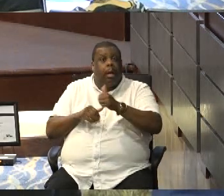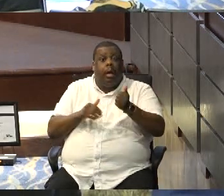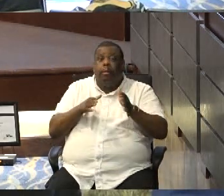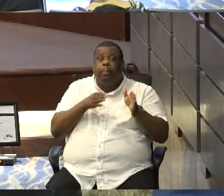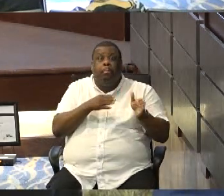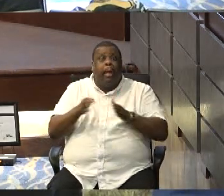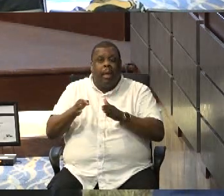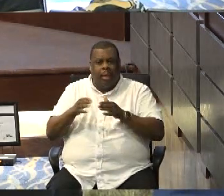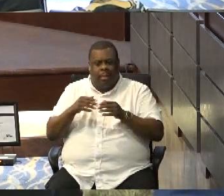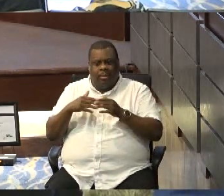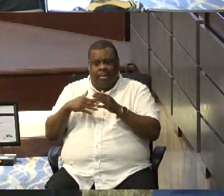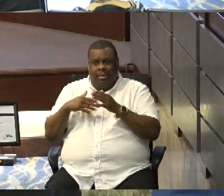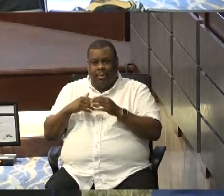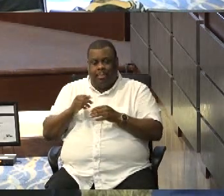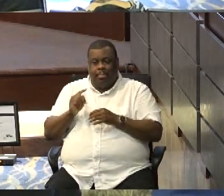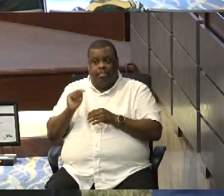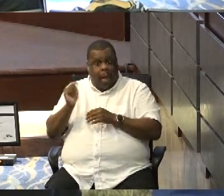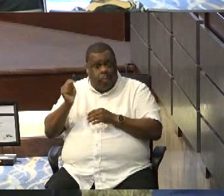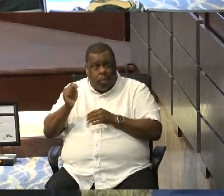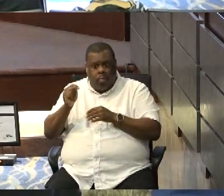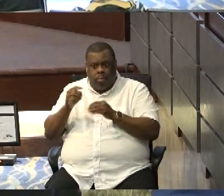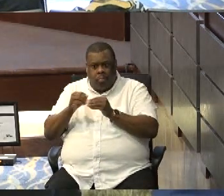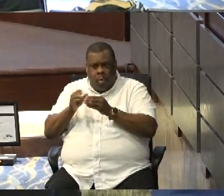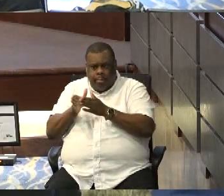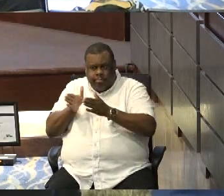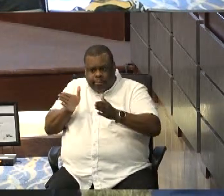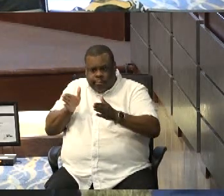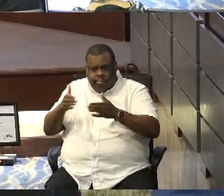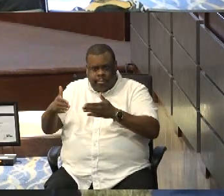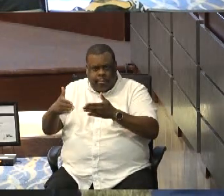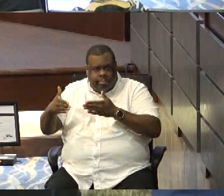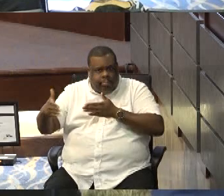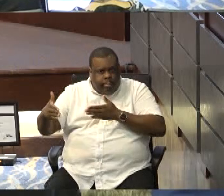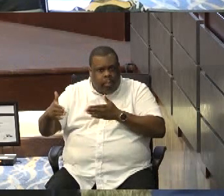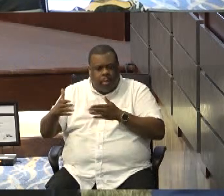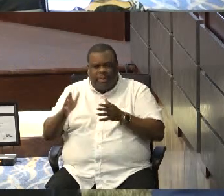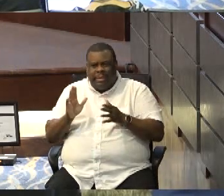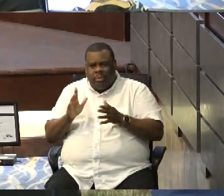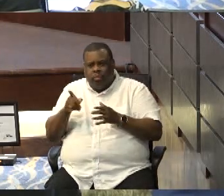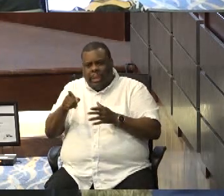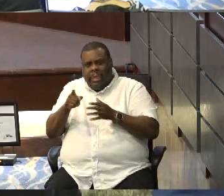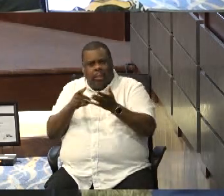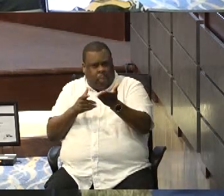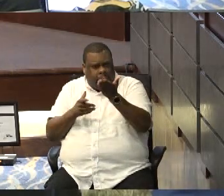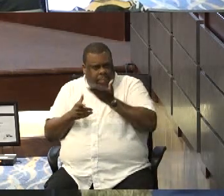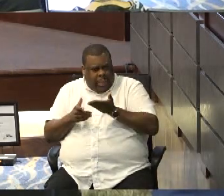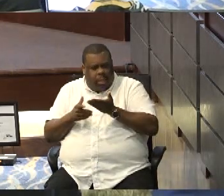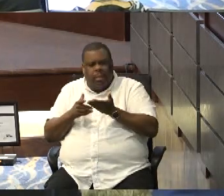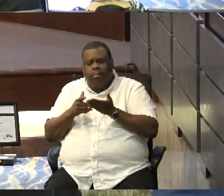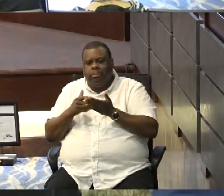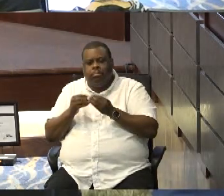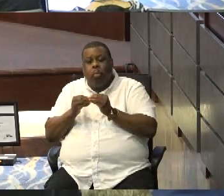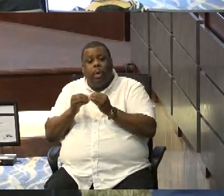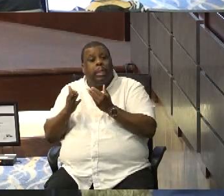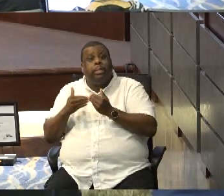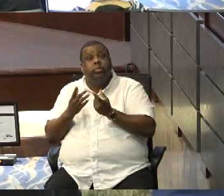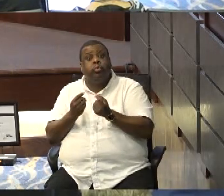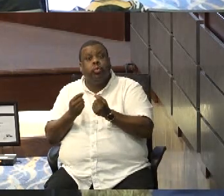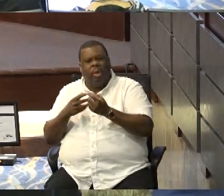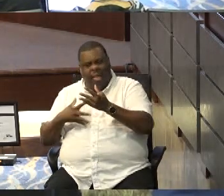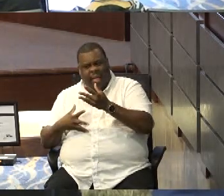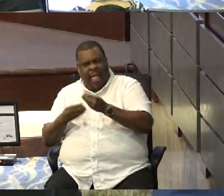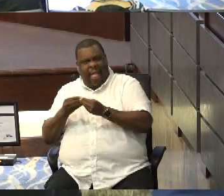And he pointed out that's the most expensive portion of our building, and so it's easier just to add on. So Do you have a timeline